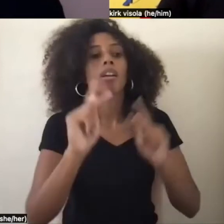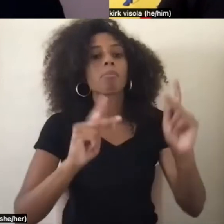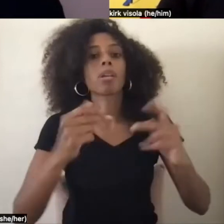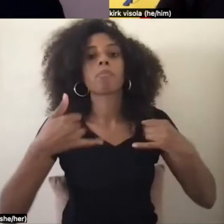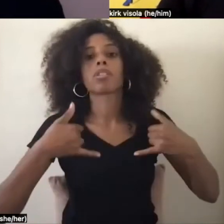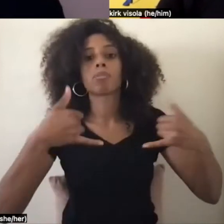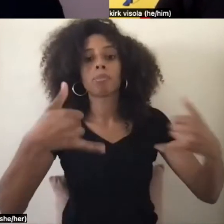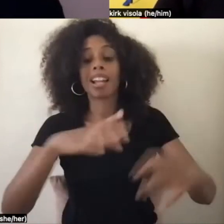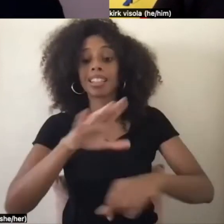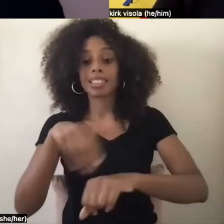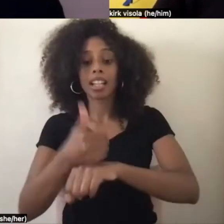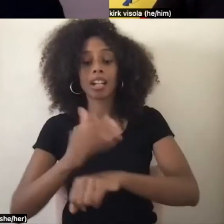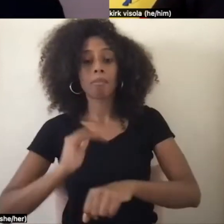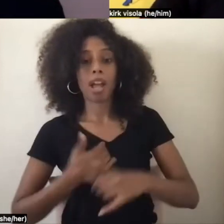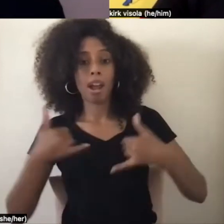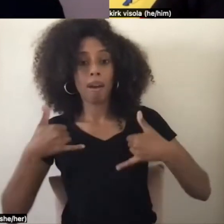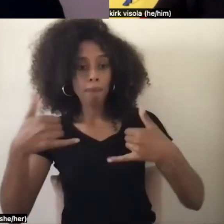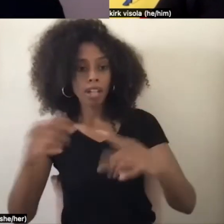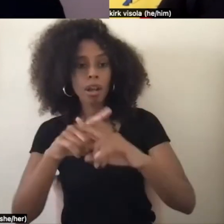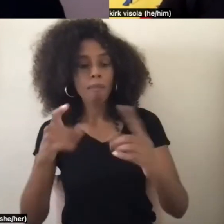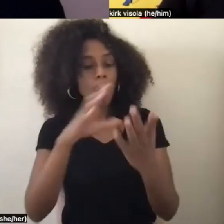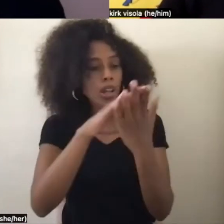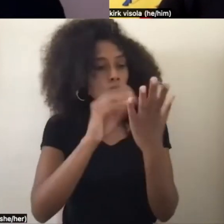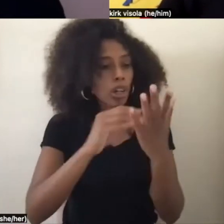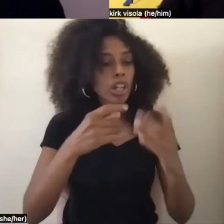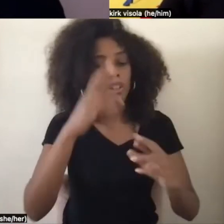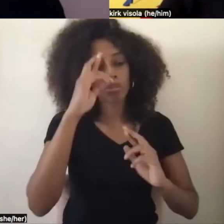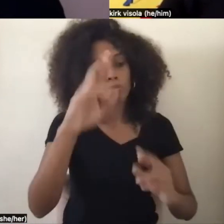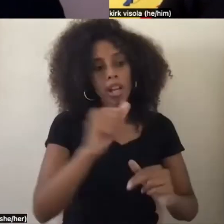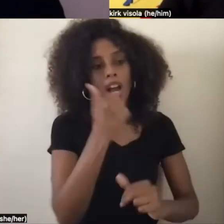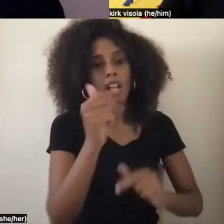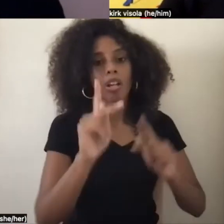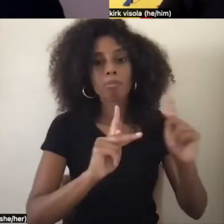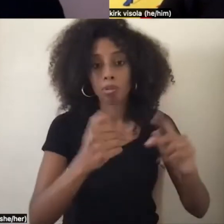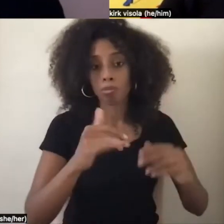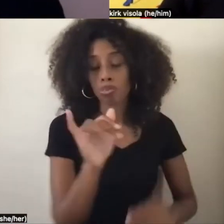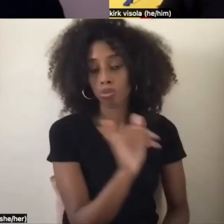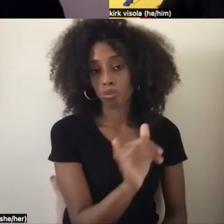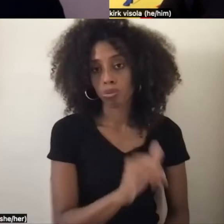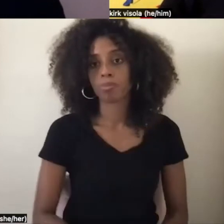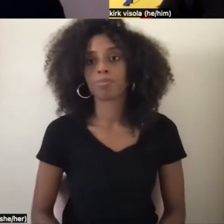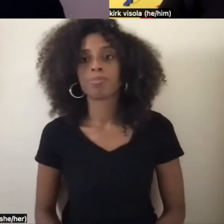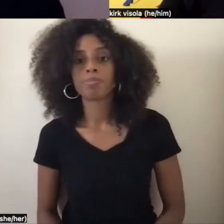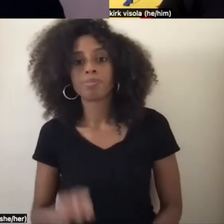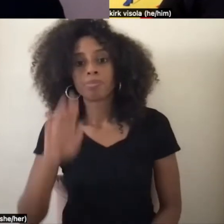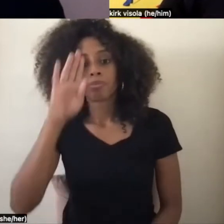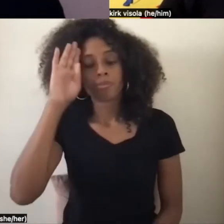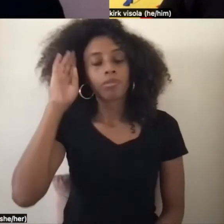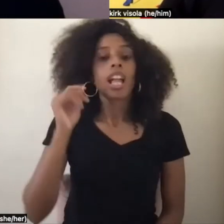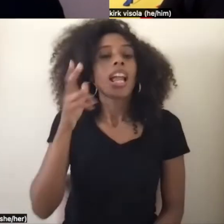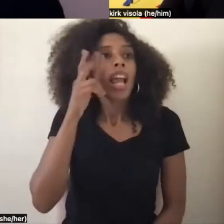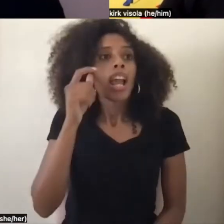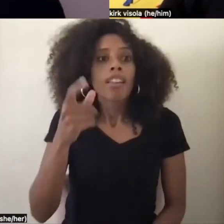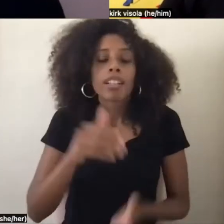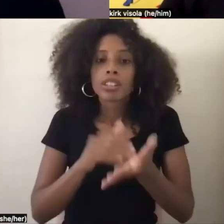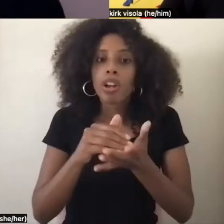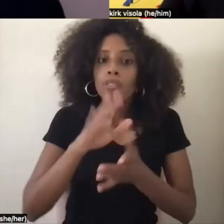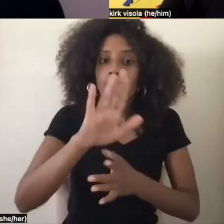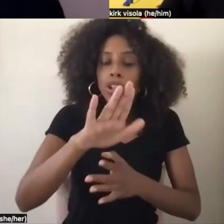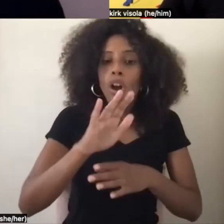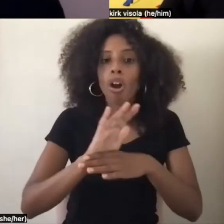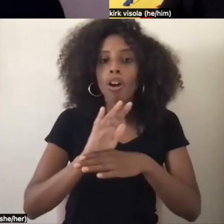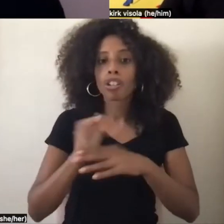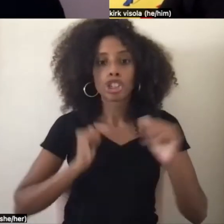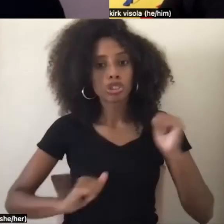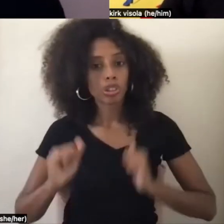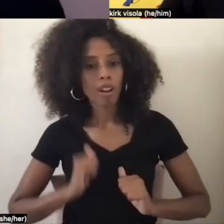but learning to respect other people's as well. And I hear this all the time on your show, and I can't